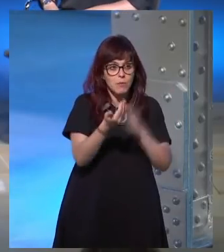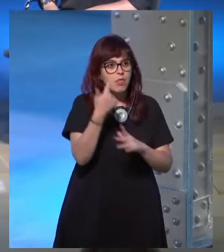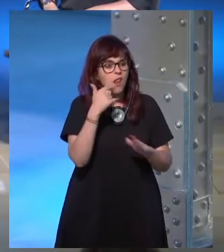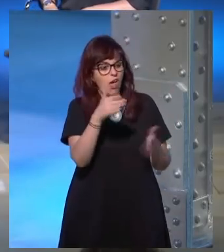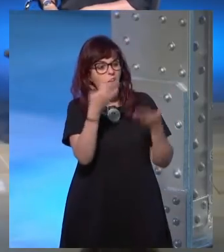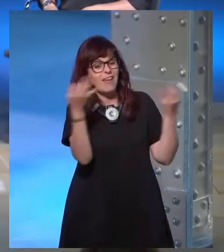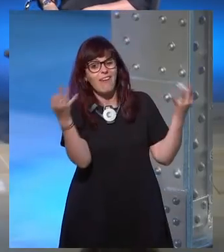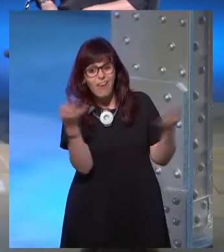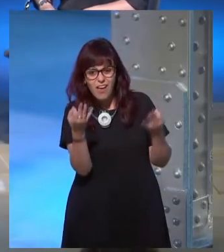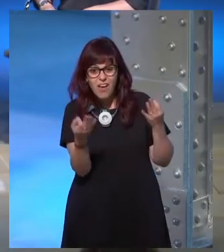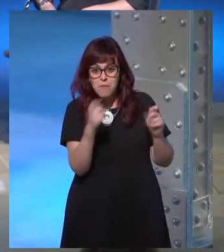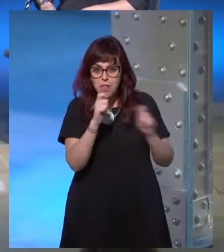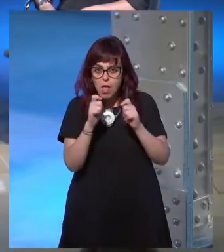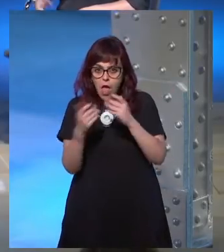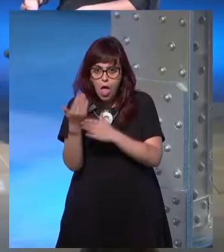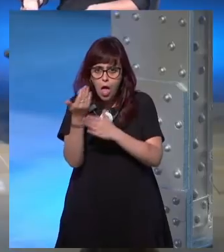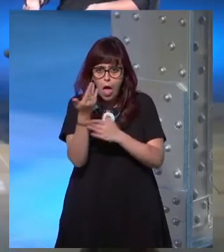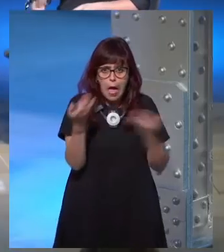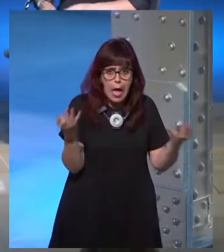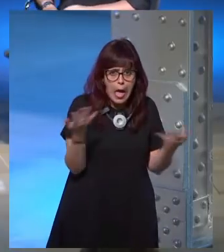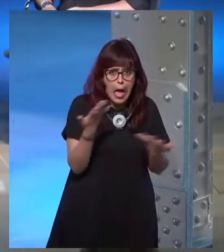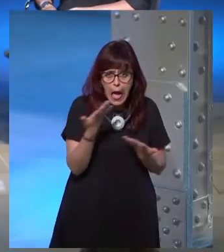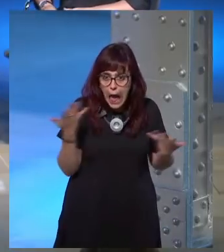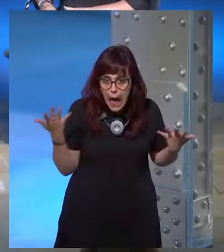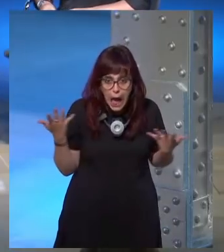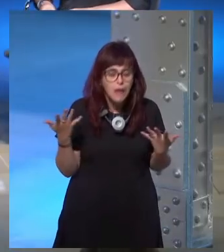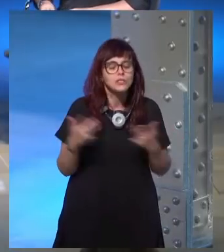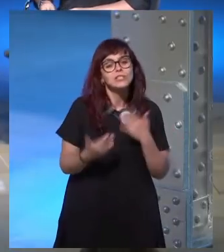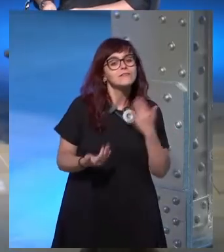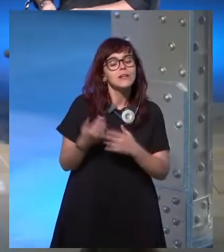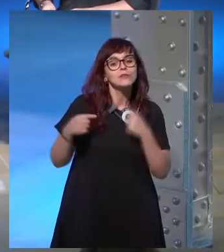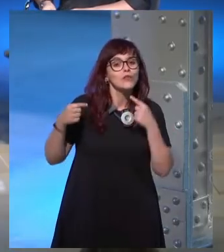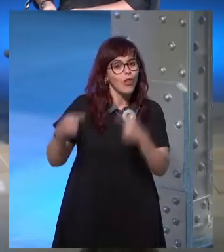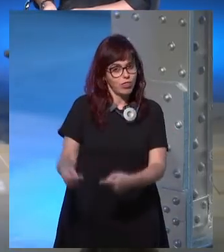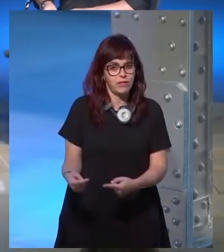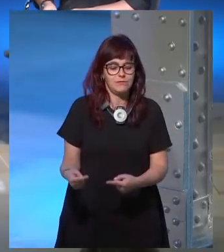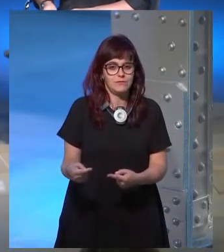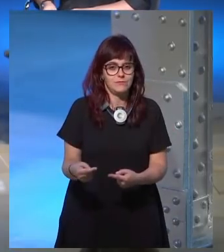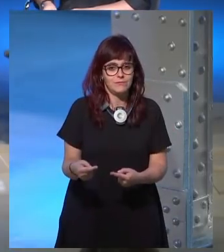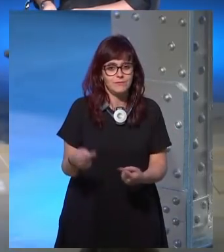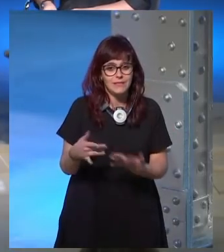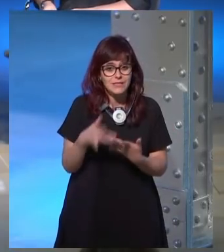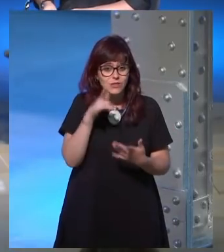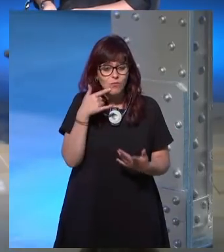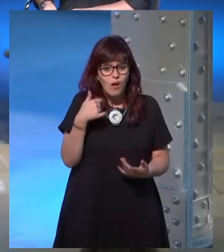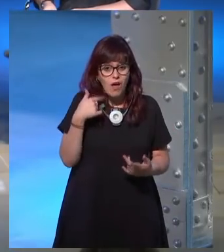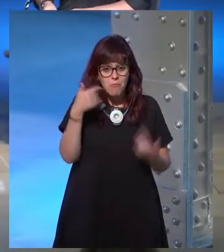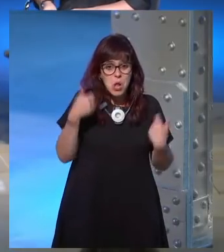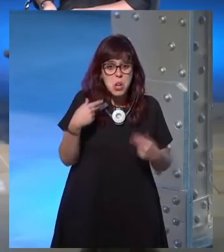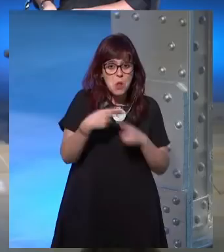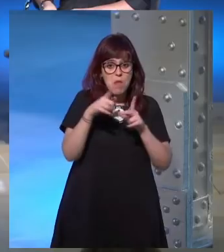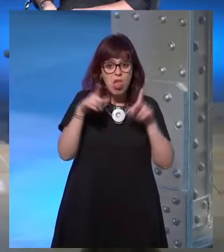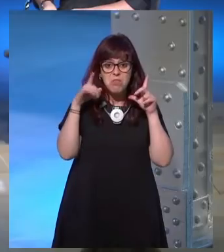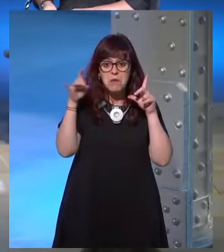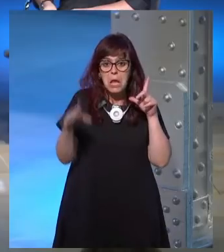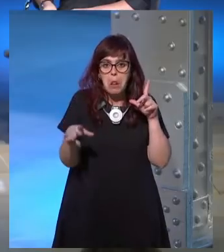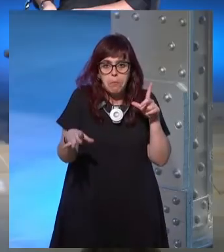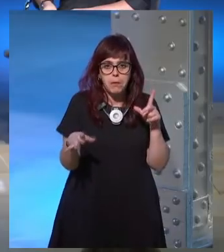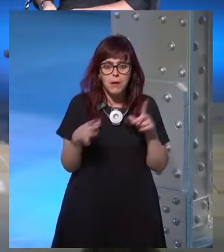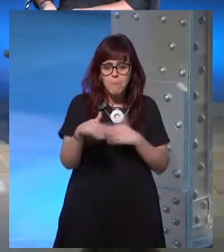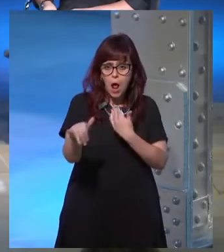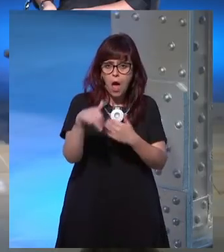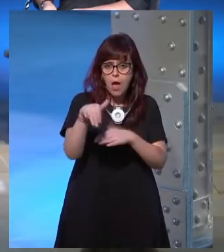daily life, again, you know, an advertiser, like, you're just nobody. You're just like, you know, oh, I'm a person on the street. And I hear this, again, from male authors all the